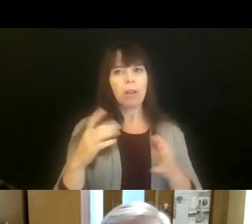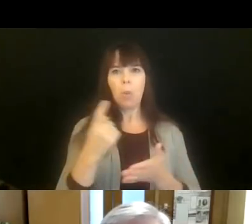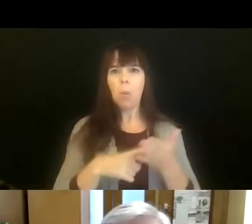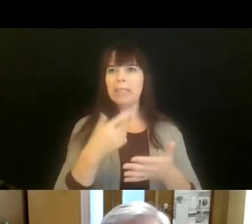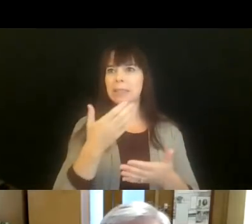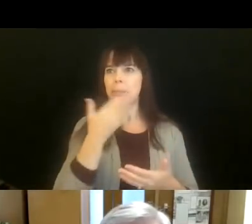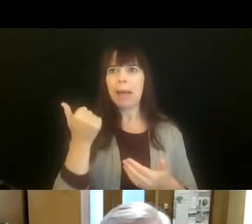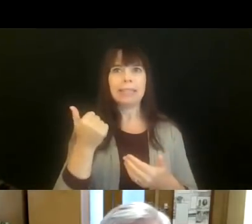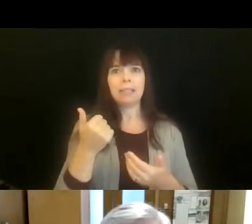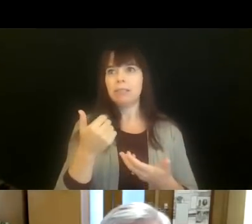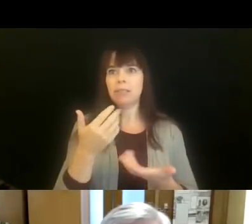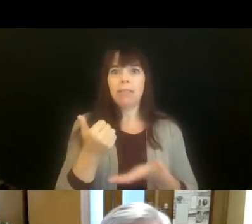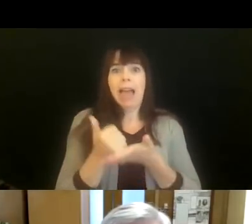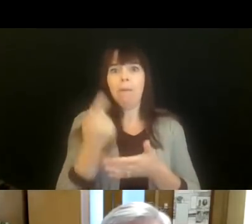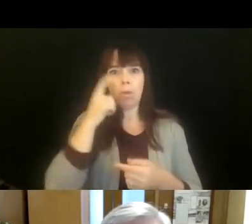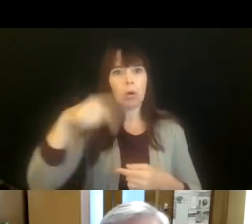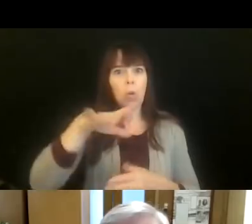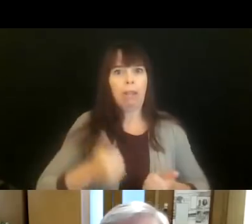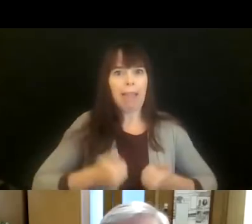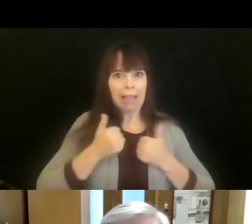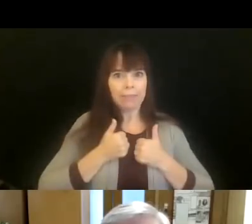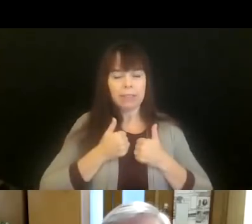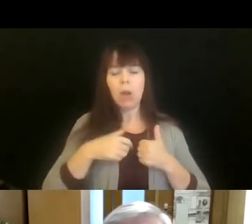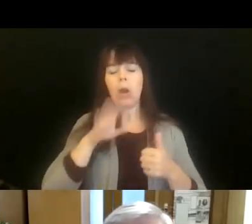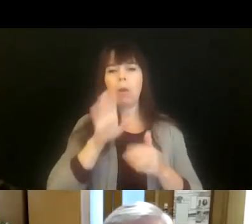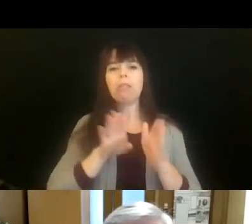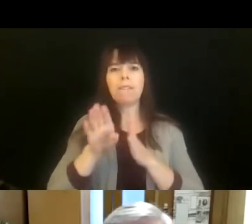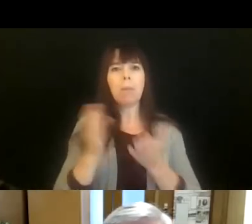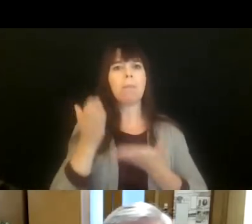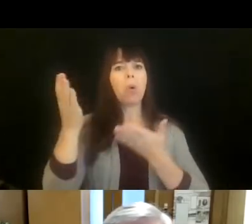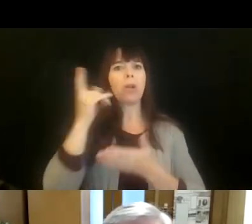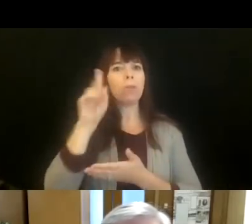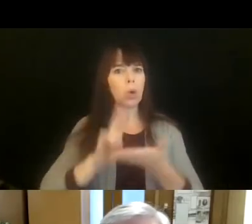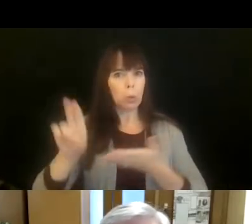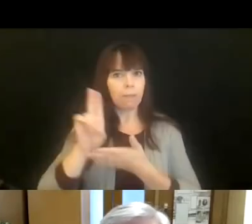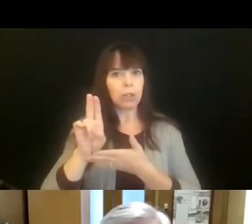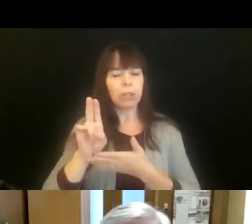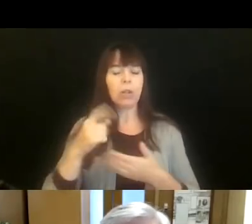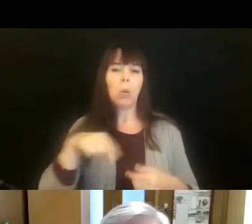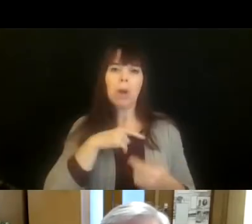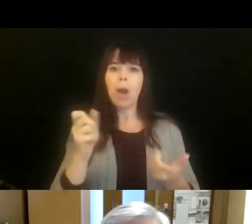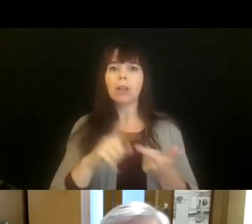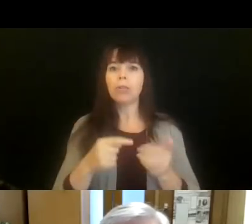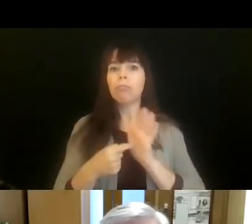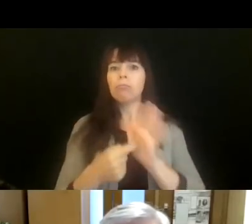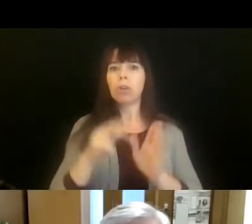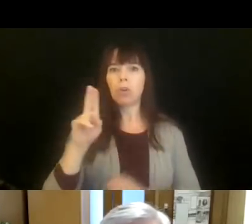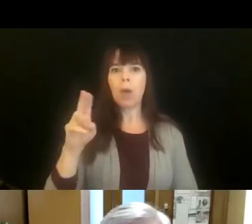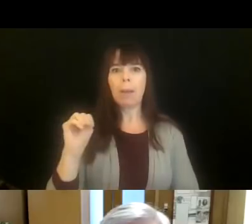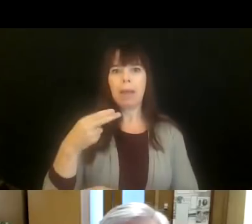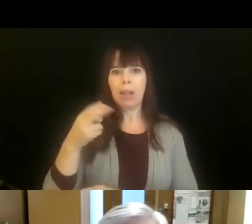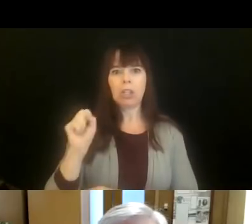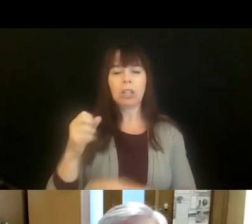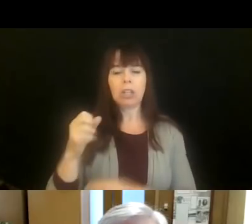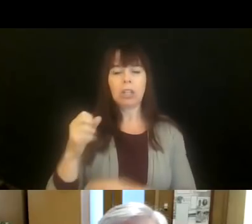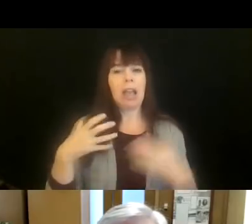biggest difference in your lives, and we'll develop a proposal for the university, which we'd like to present to the UMHS Health Board in